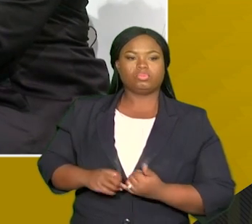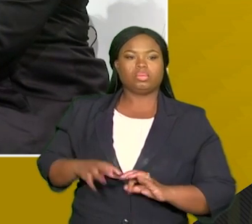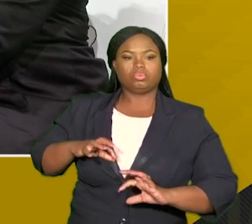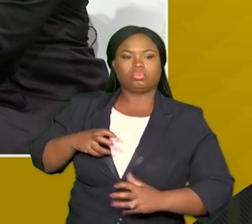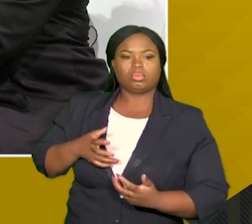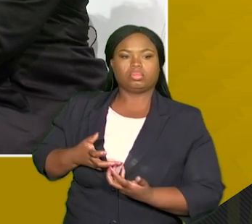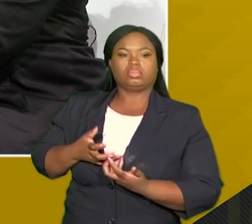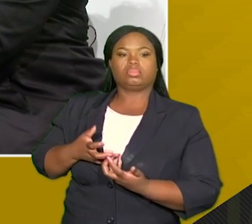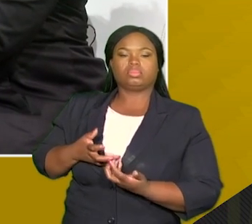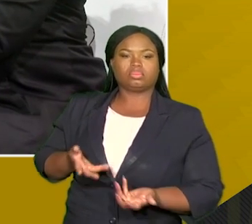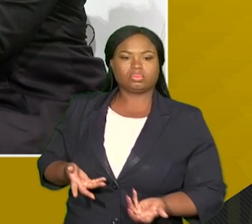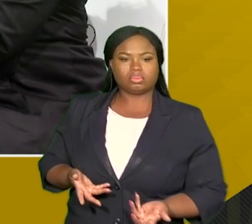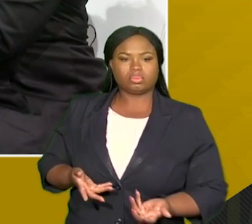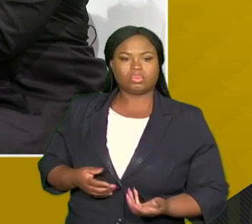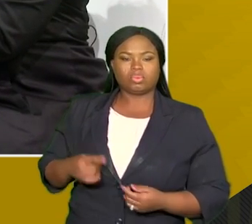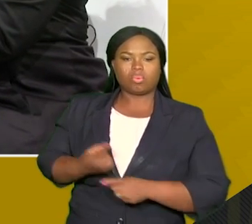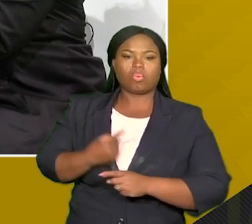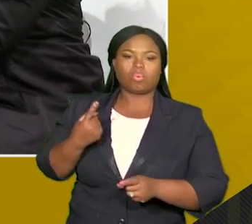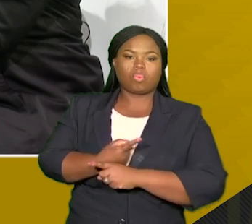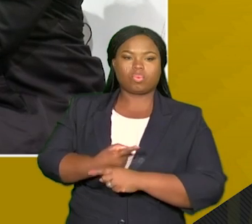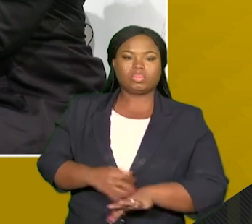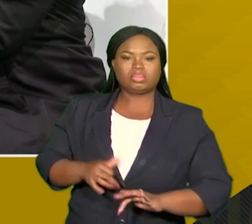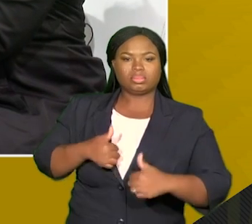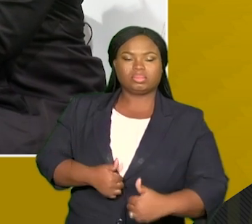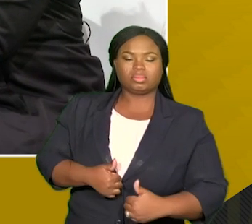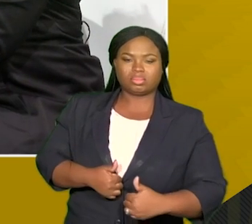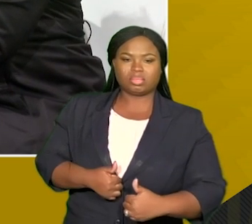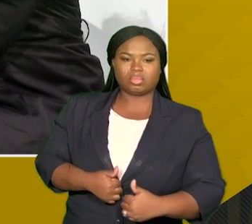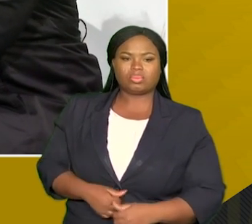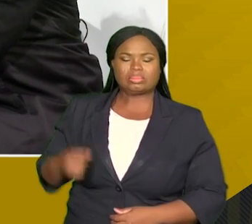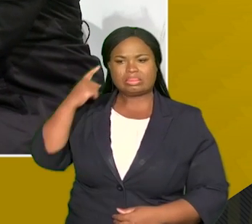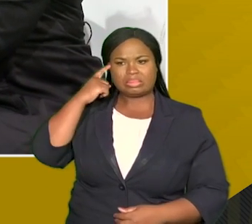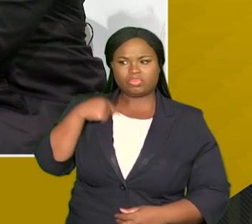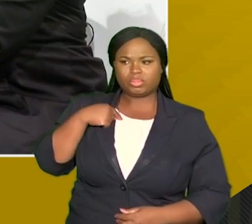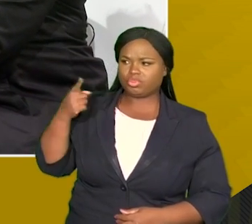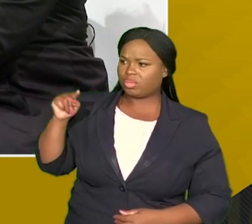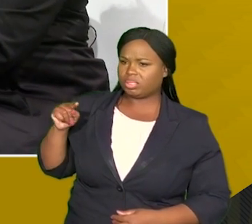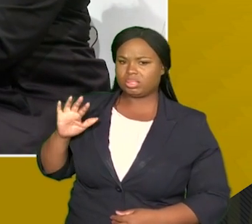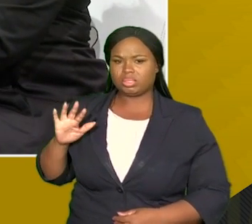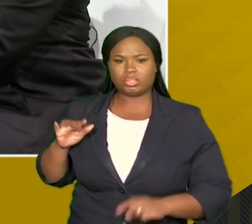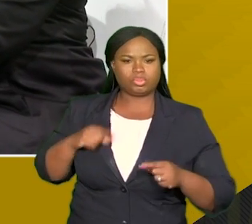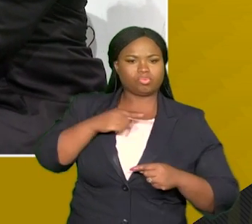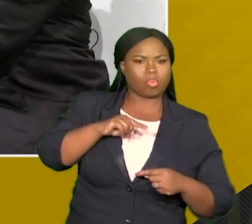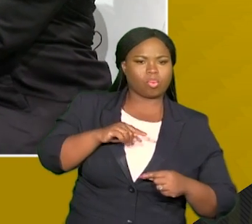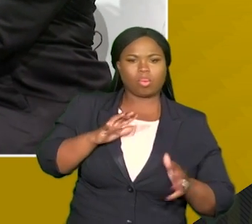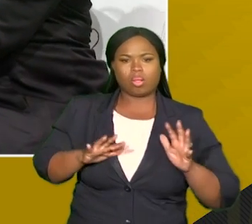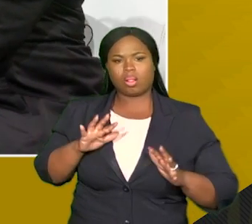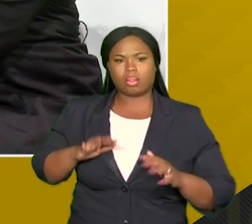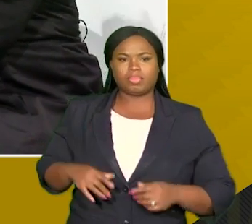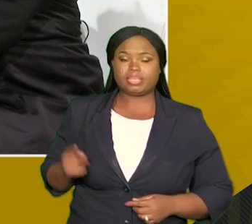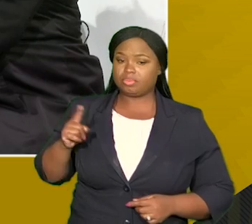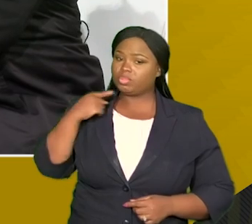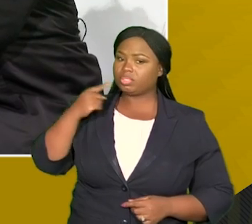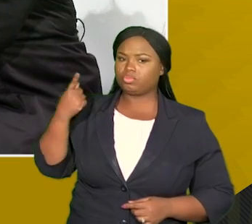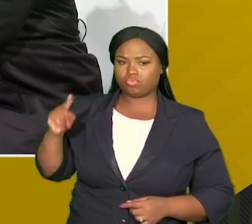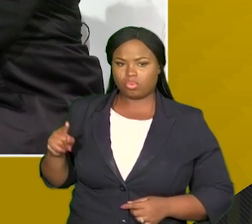have to, like, sitting down and asking, is it right? Is it wrong? And she can say it's